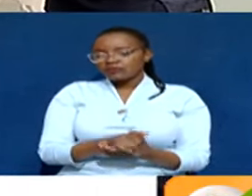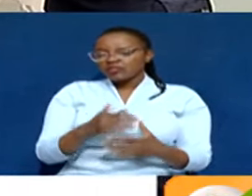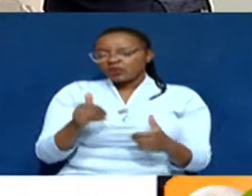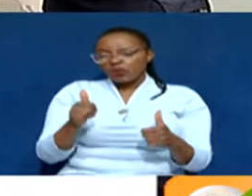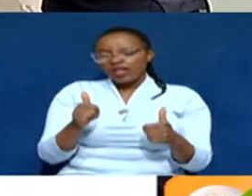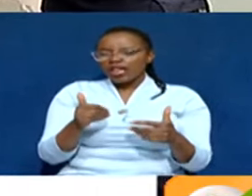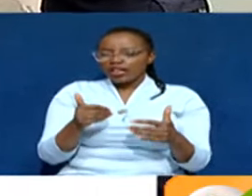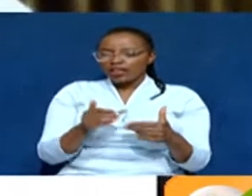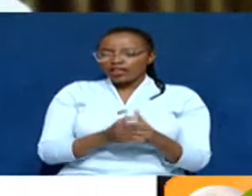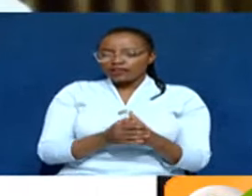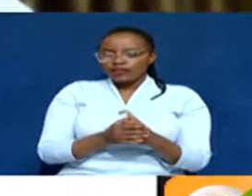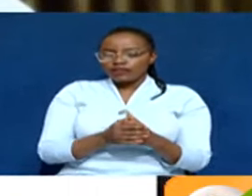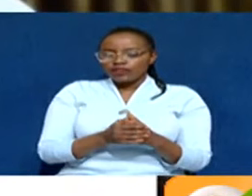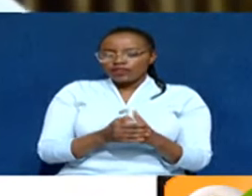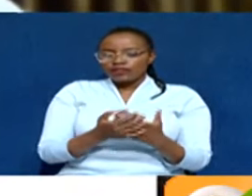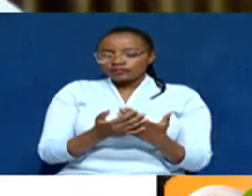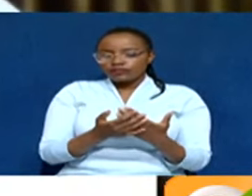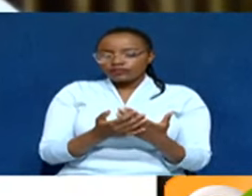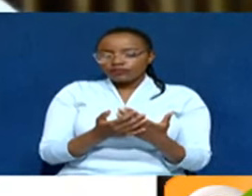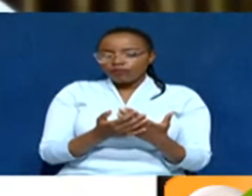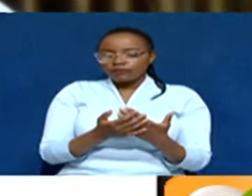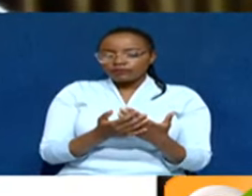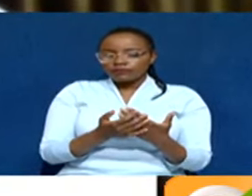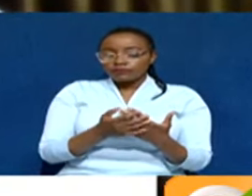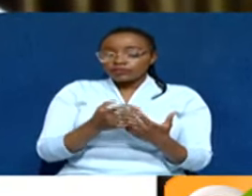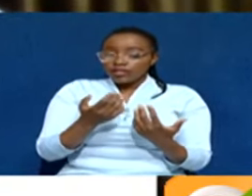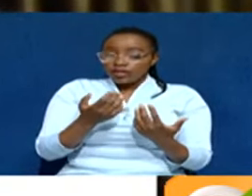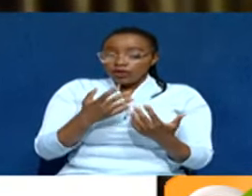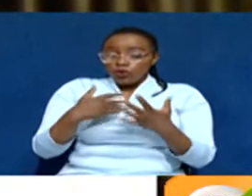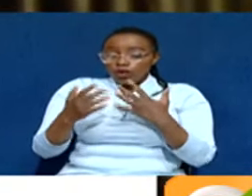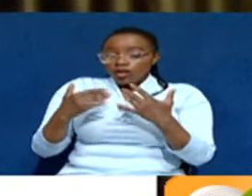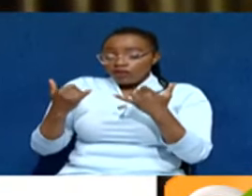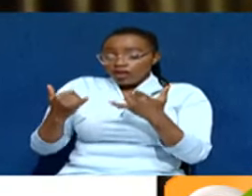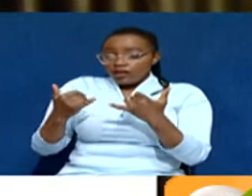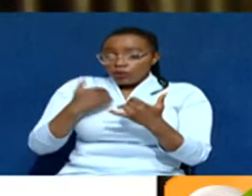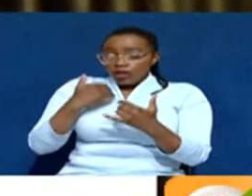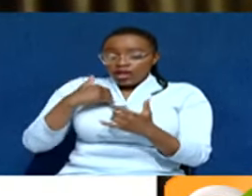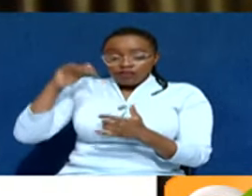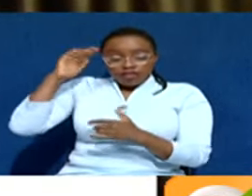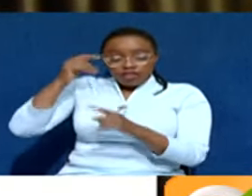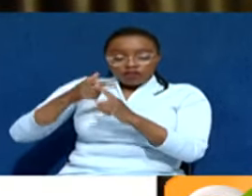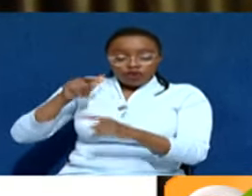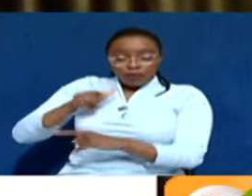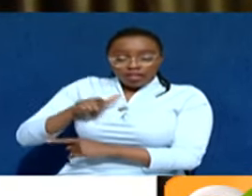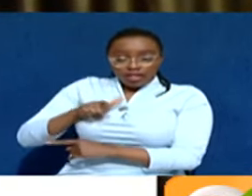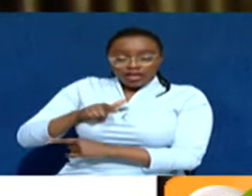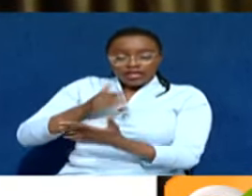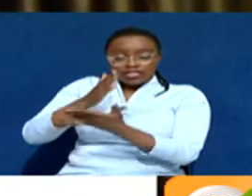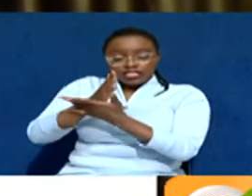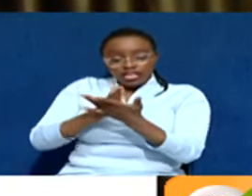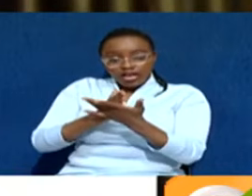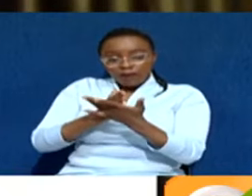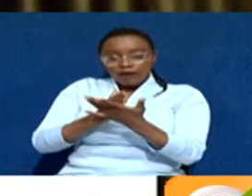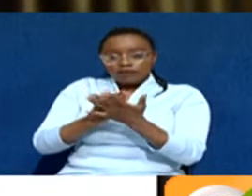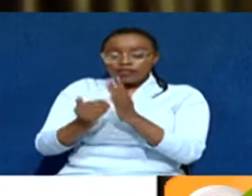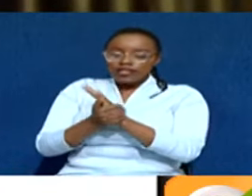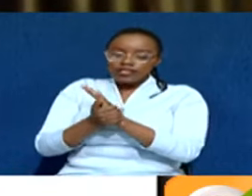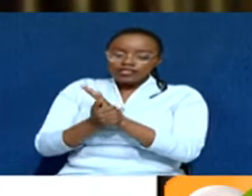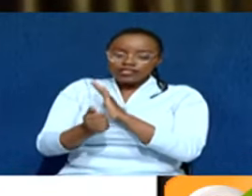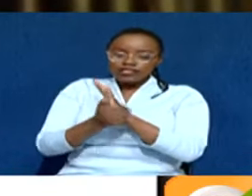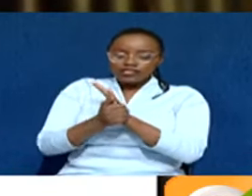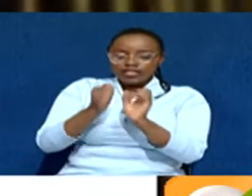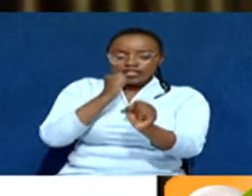Jeff, the treatment that we are hear from our ladies and some unskilled labor